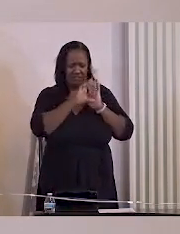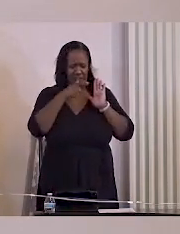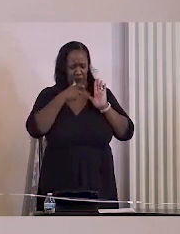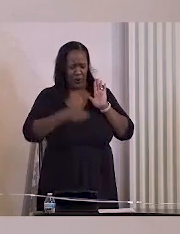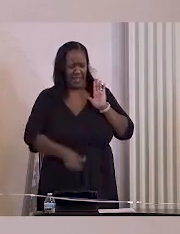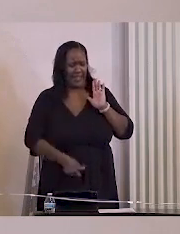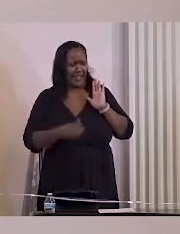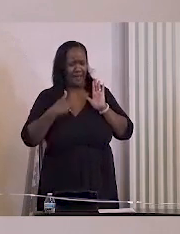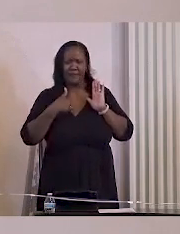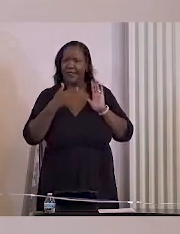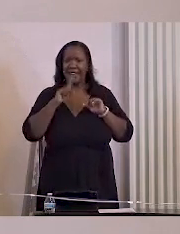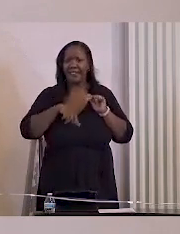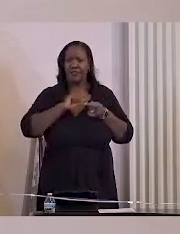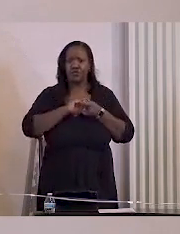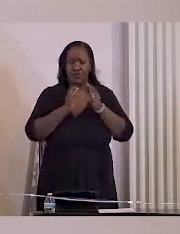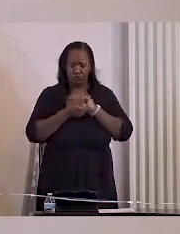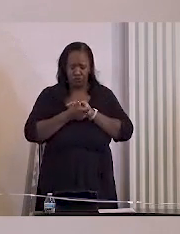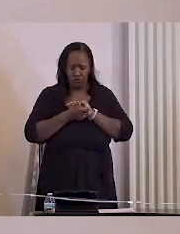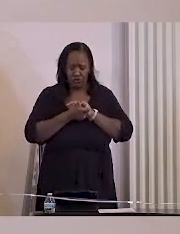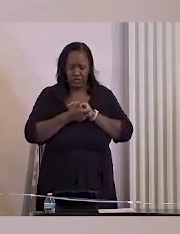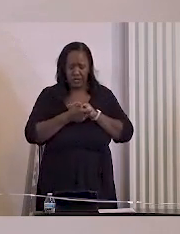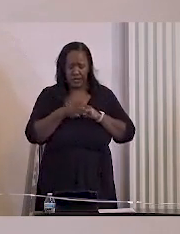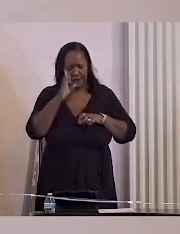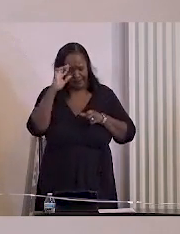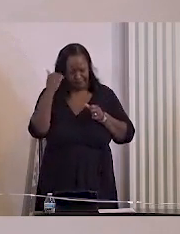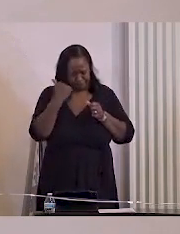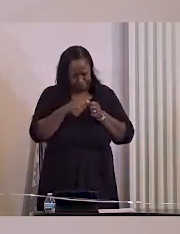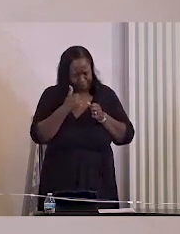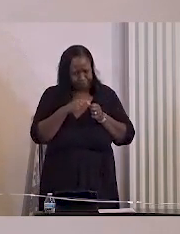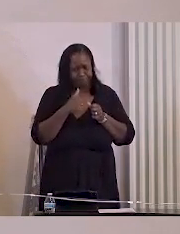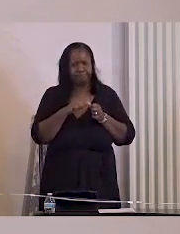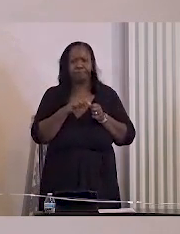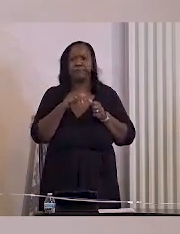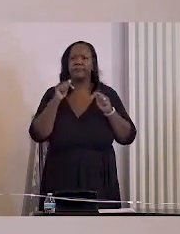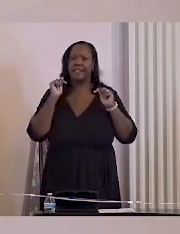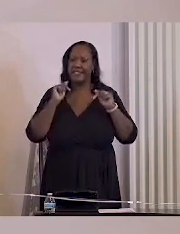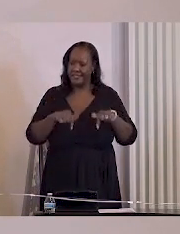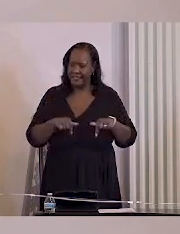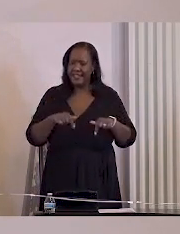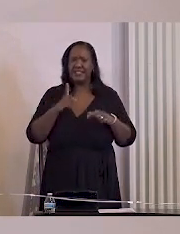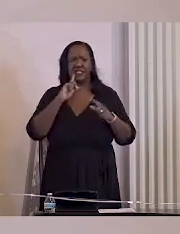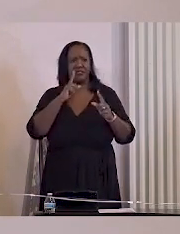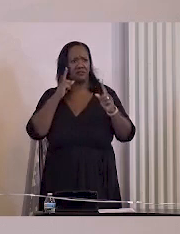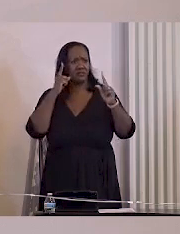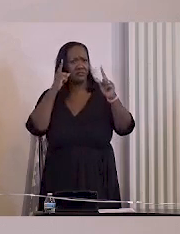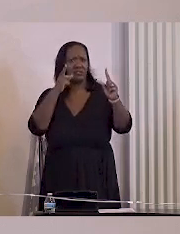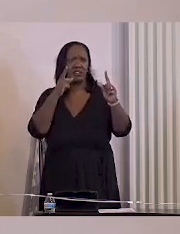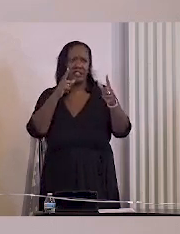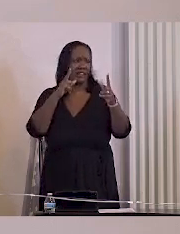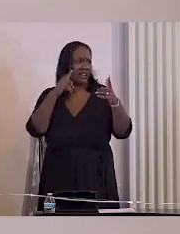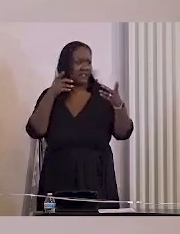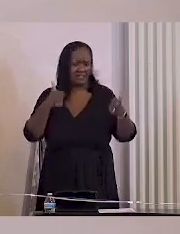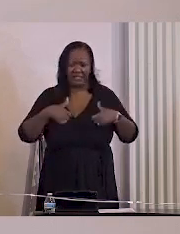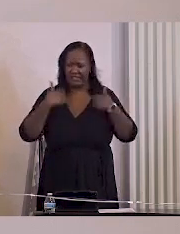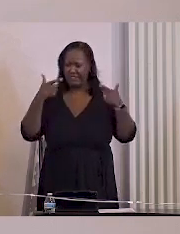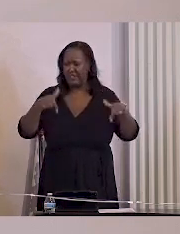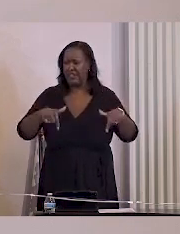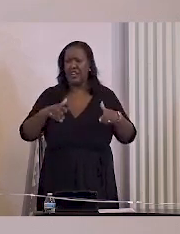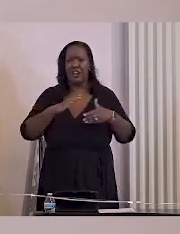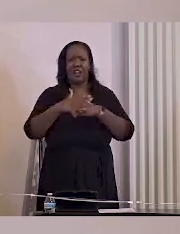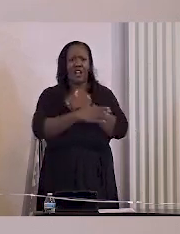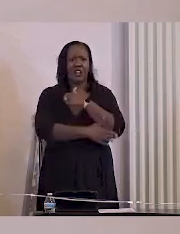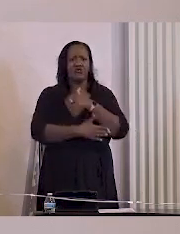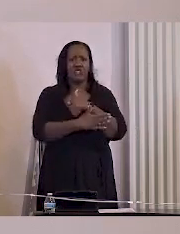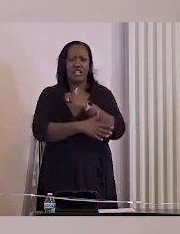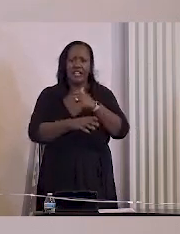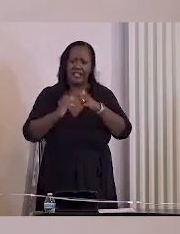cannot change. I reminded myself that this is the inevitability of being in a country founded